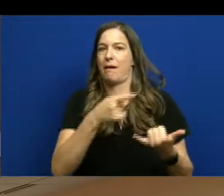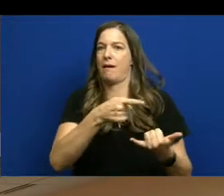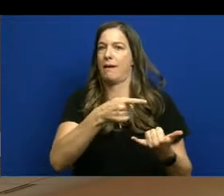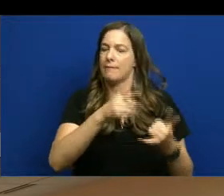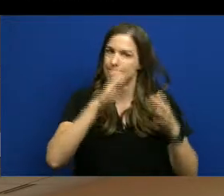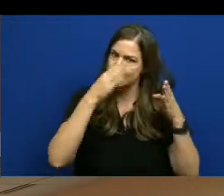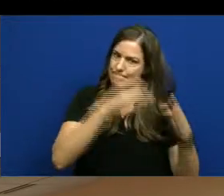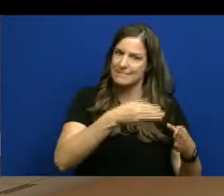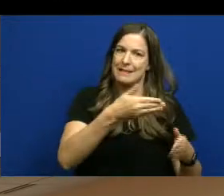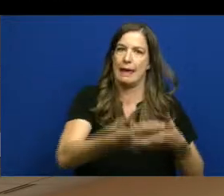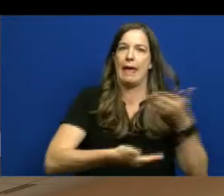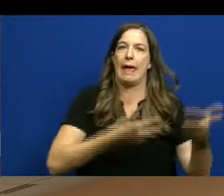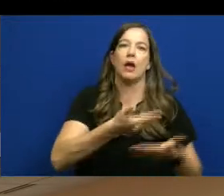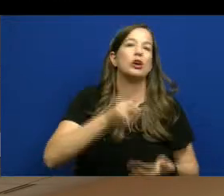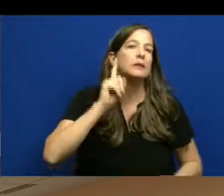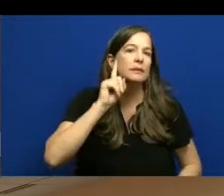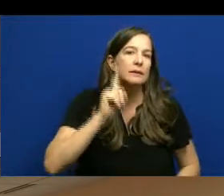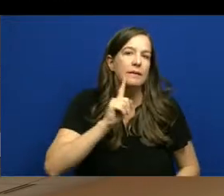superintendents.